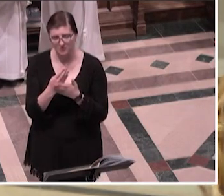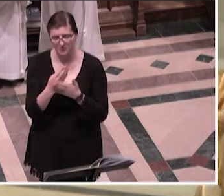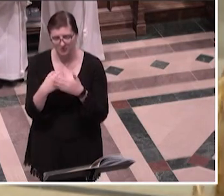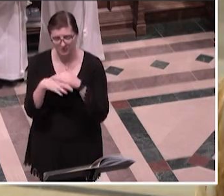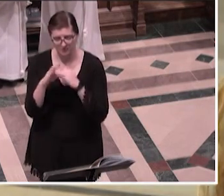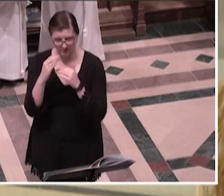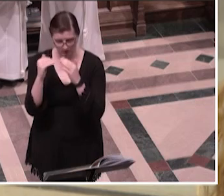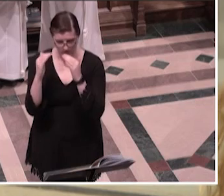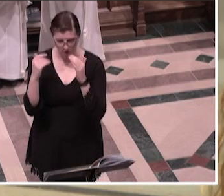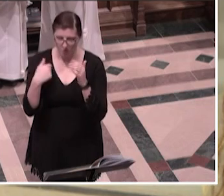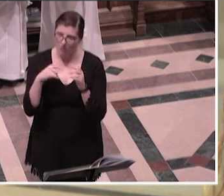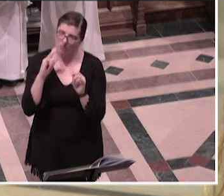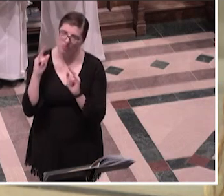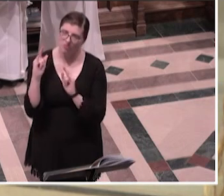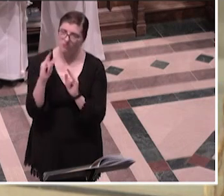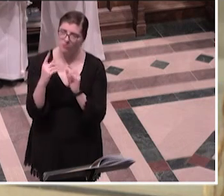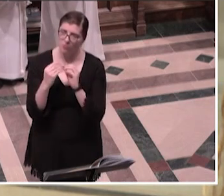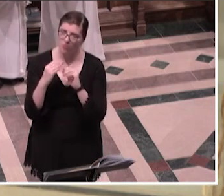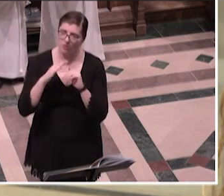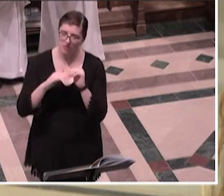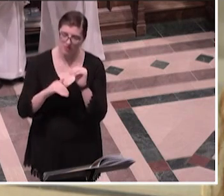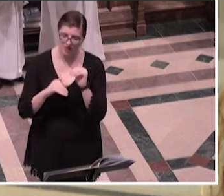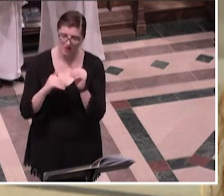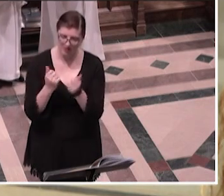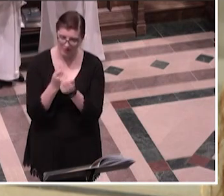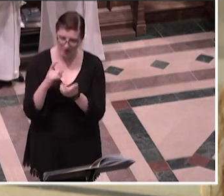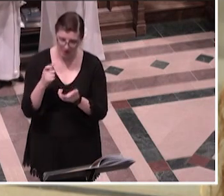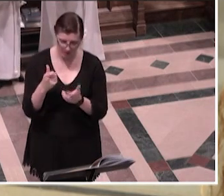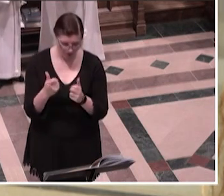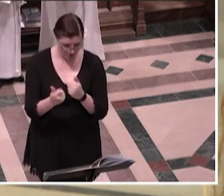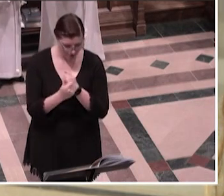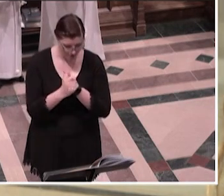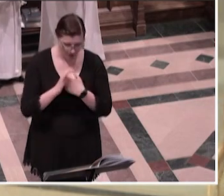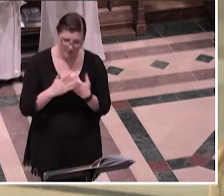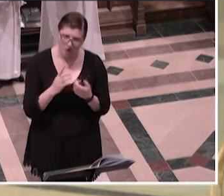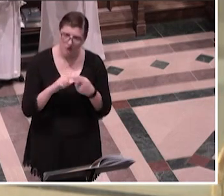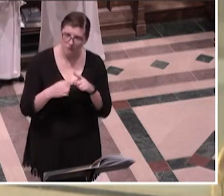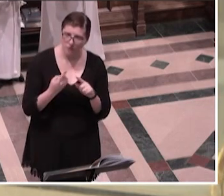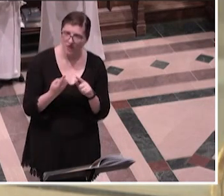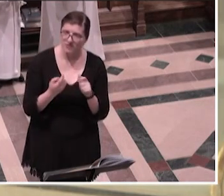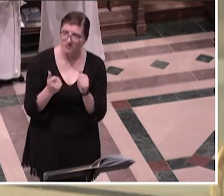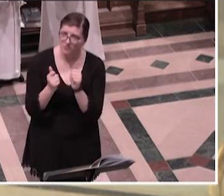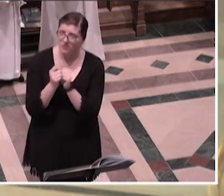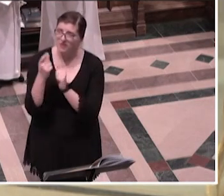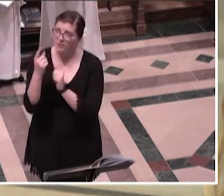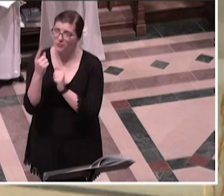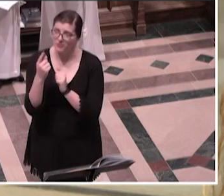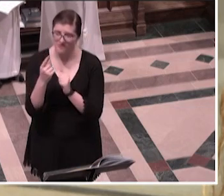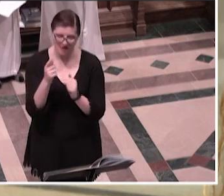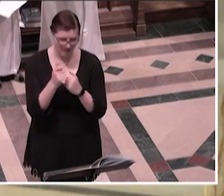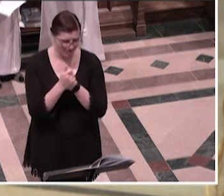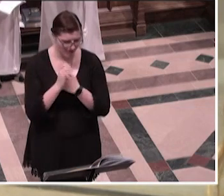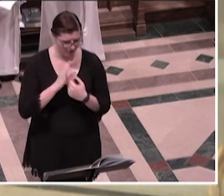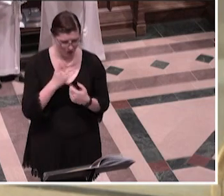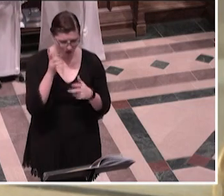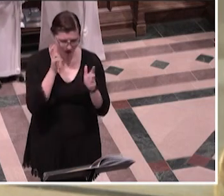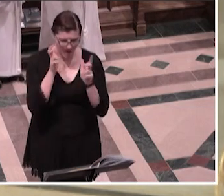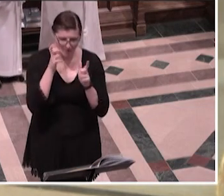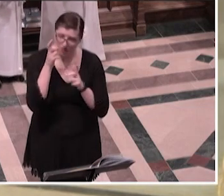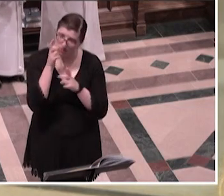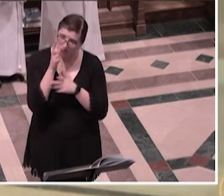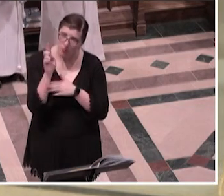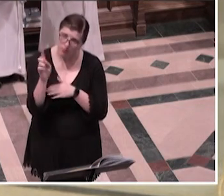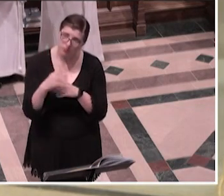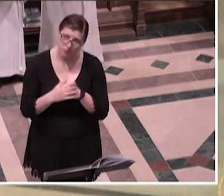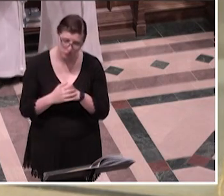above all things, may love our friends in you and our enemies for your sake. Through Jesus Christ, our Lord, who lives